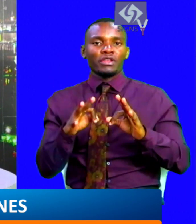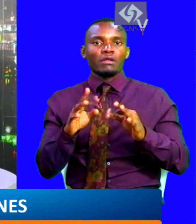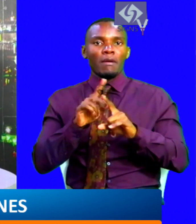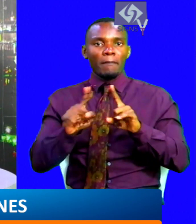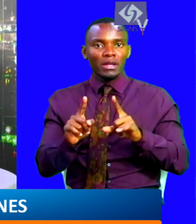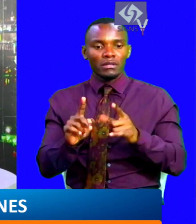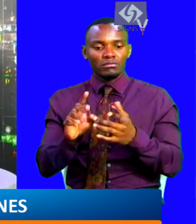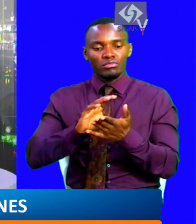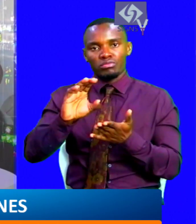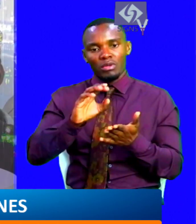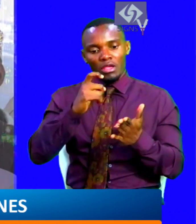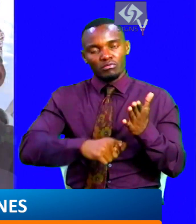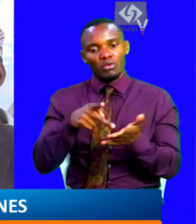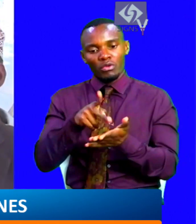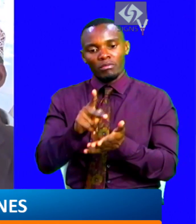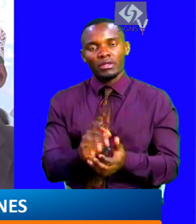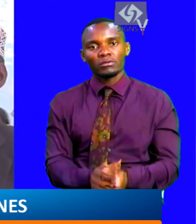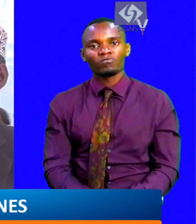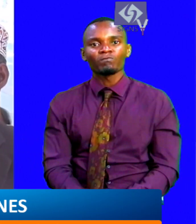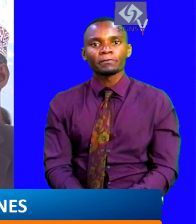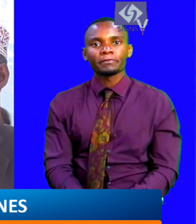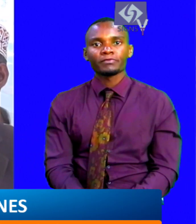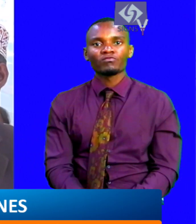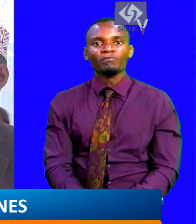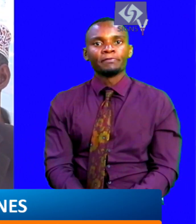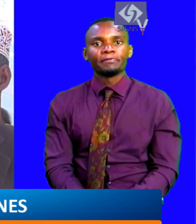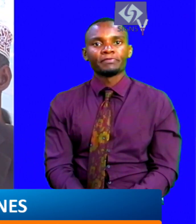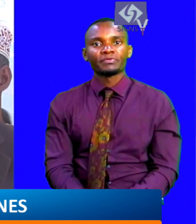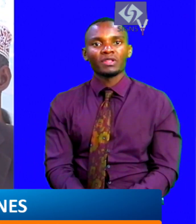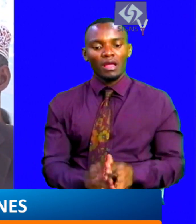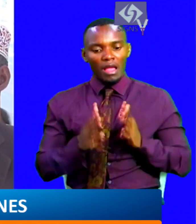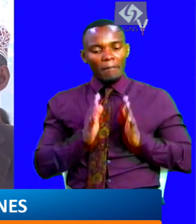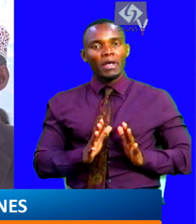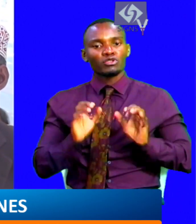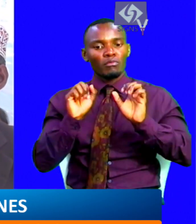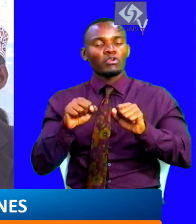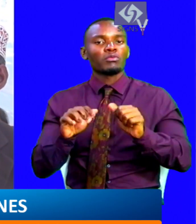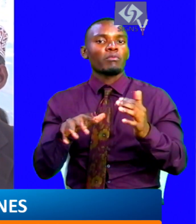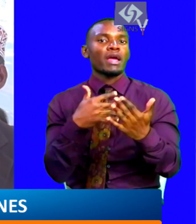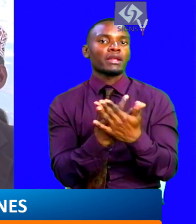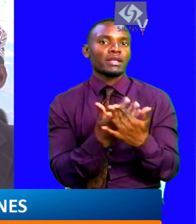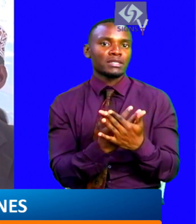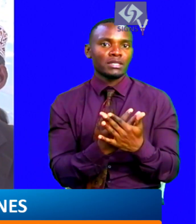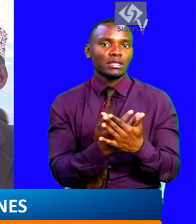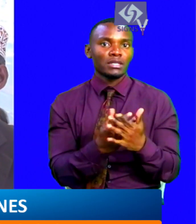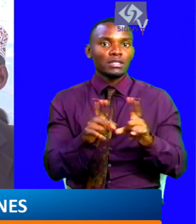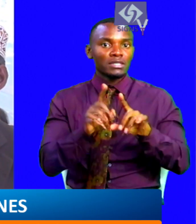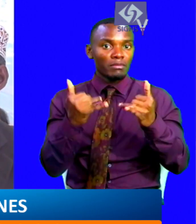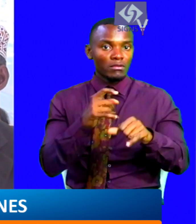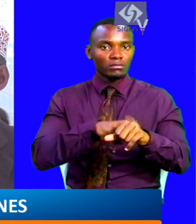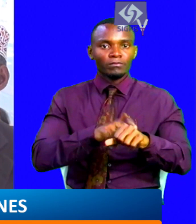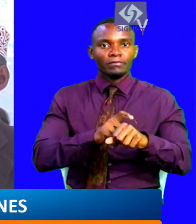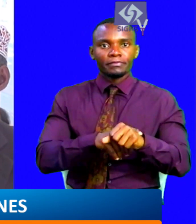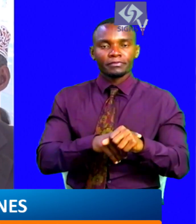Parliament Anthony Aluoch, his Kilifi South counterpart Ken Chonga and 5 others, Mio leaders who were arrested for allegedly